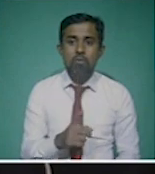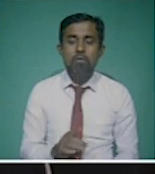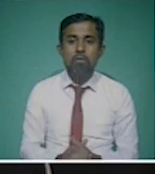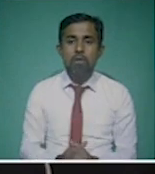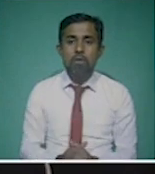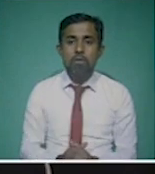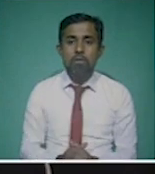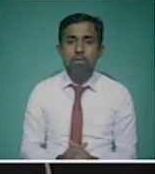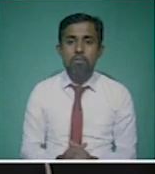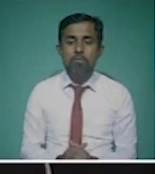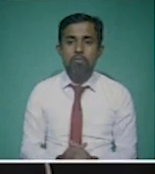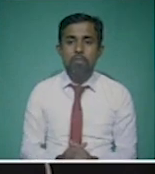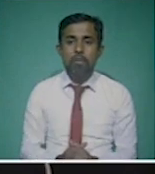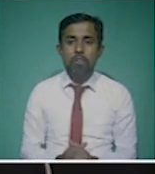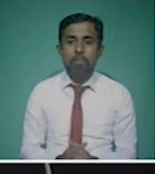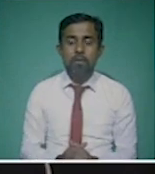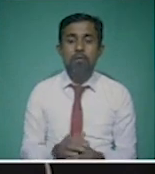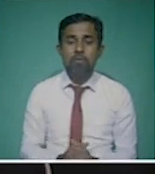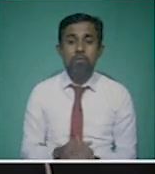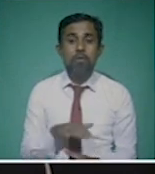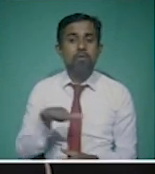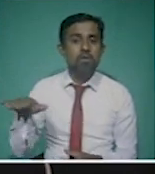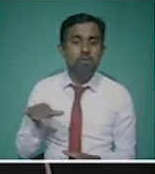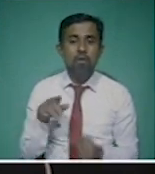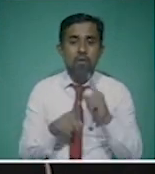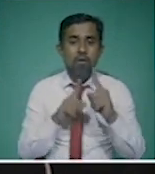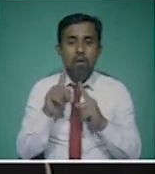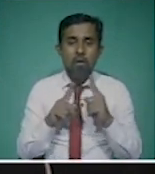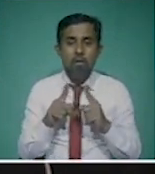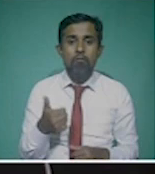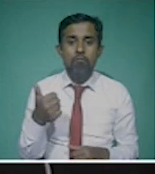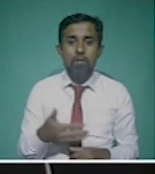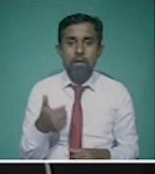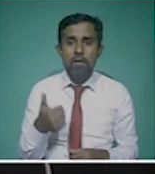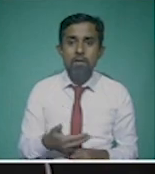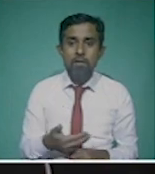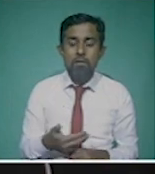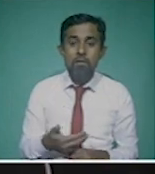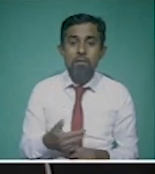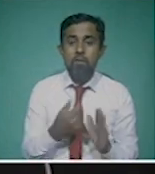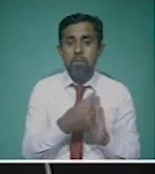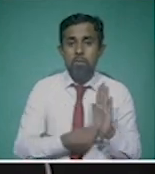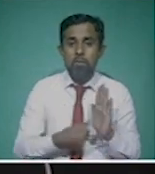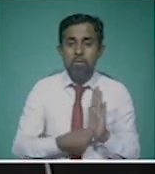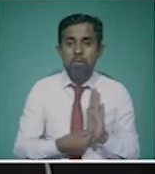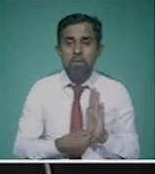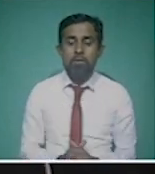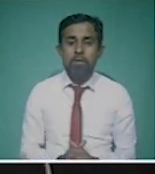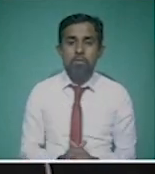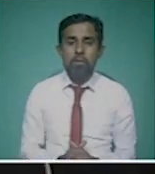debating today another important new legislation to reform